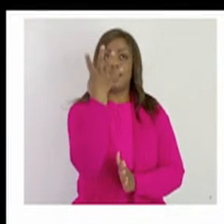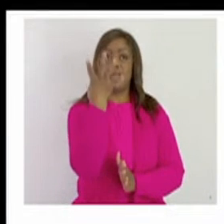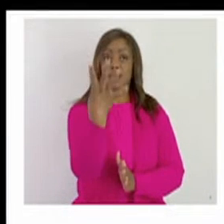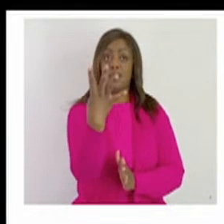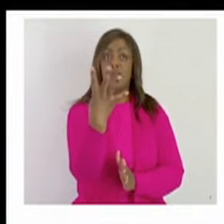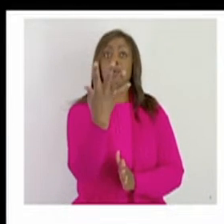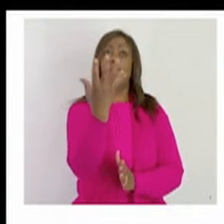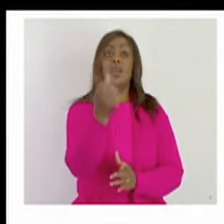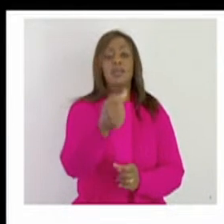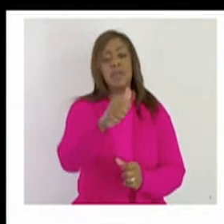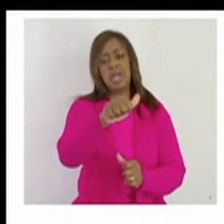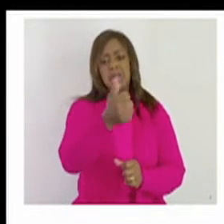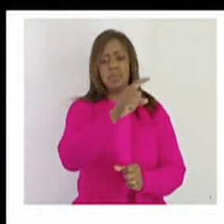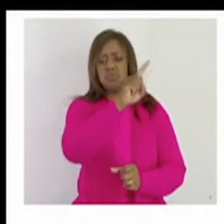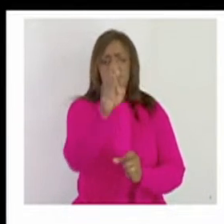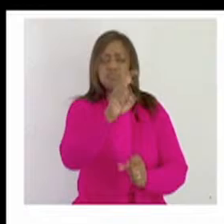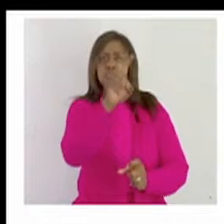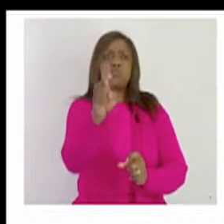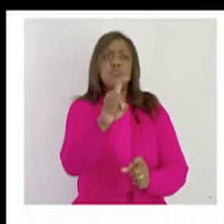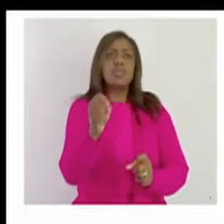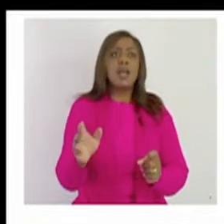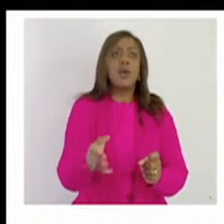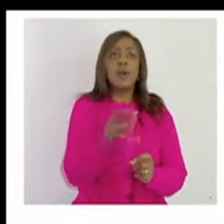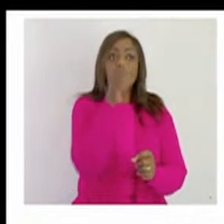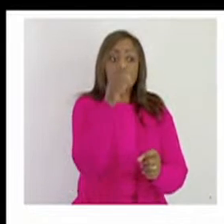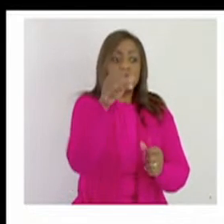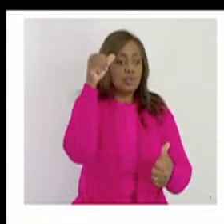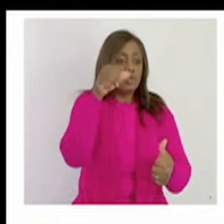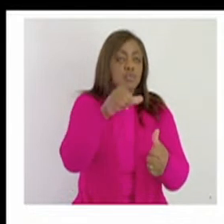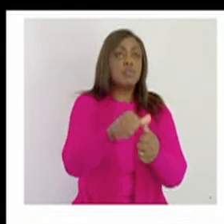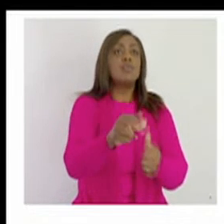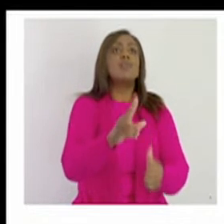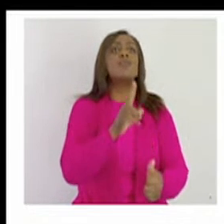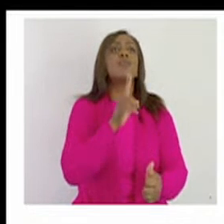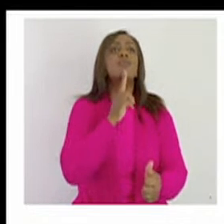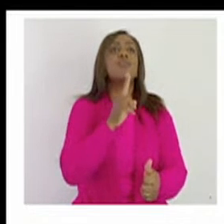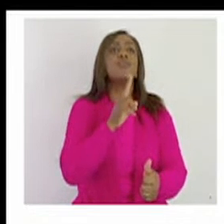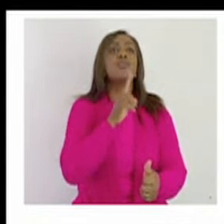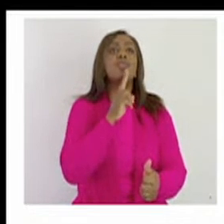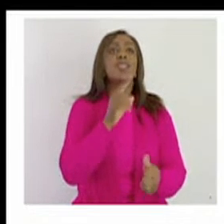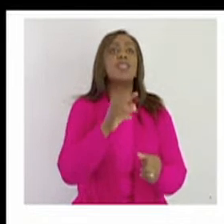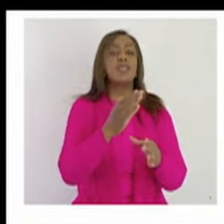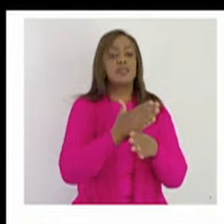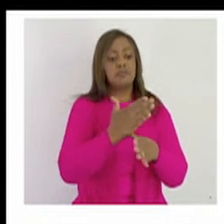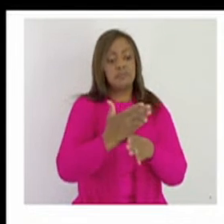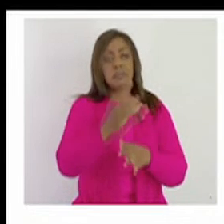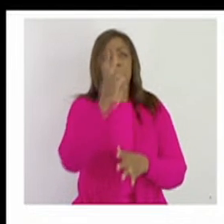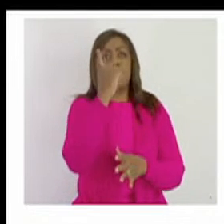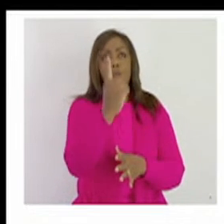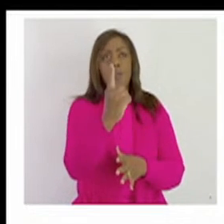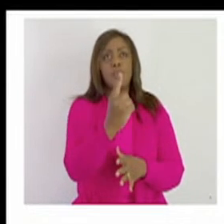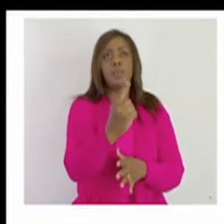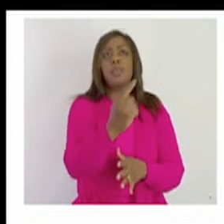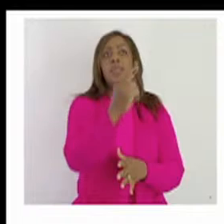will find our questions. As it's written there, activity 1, number